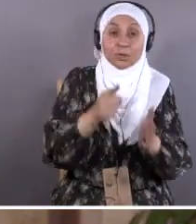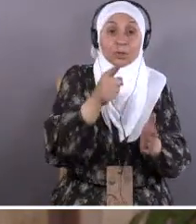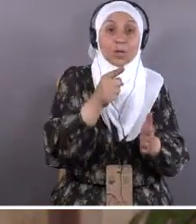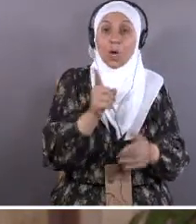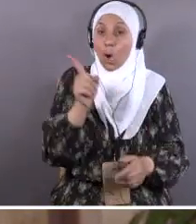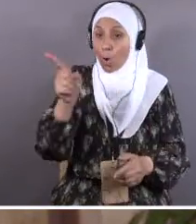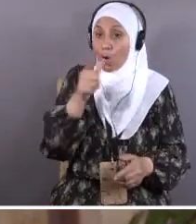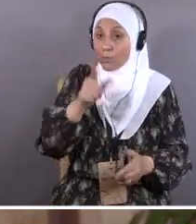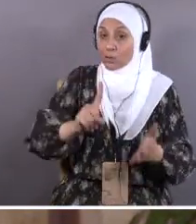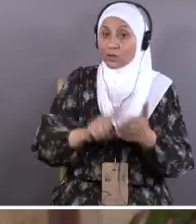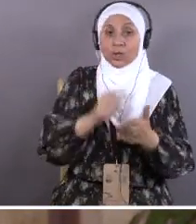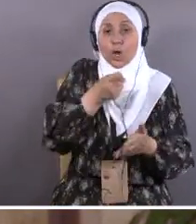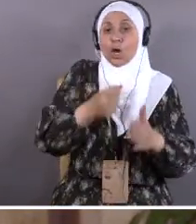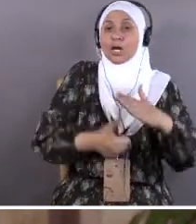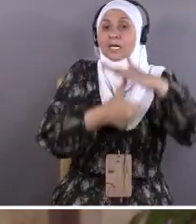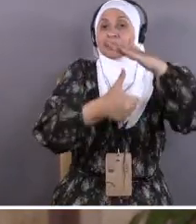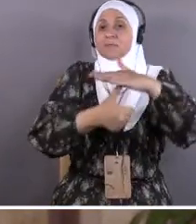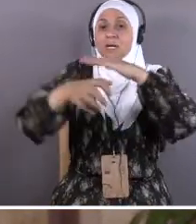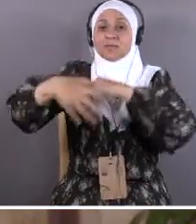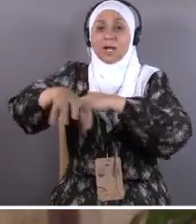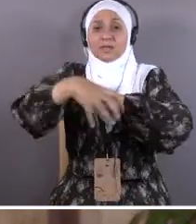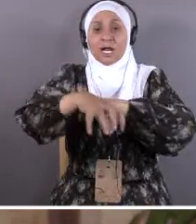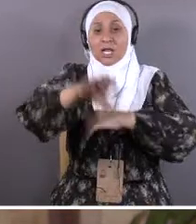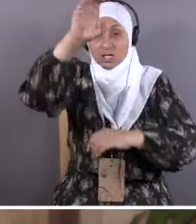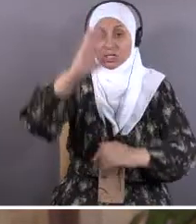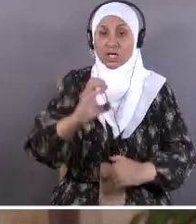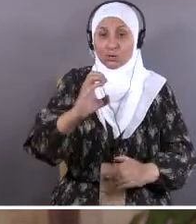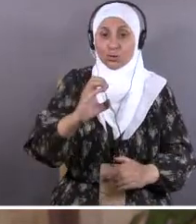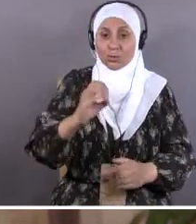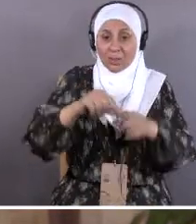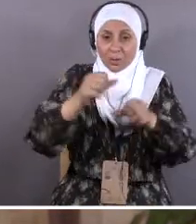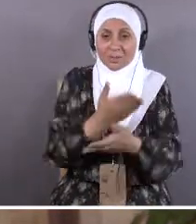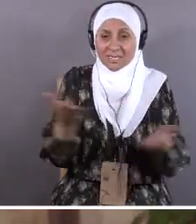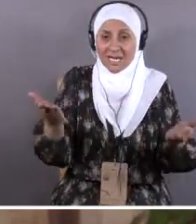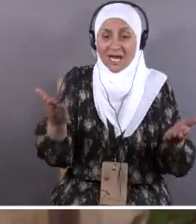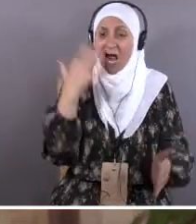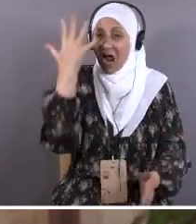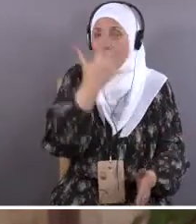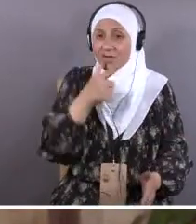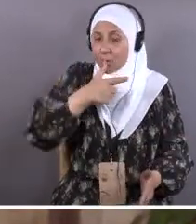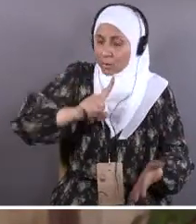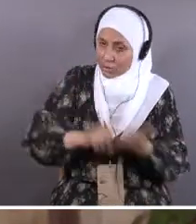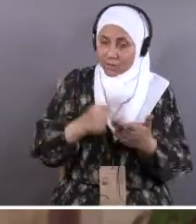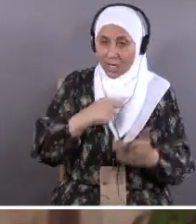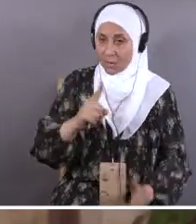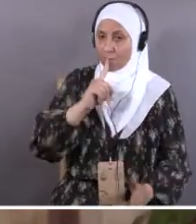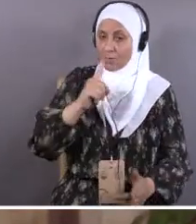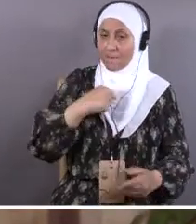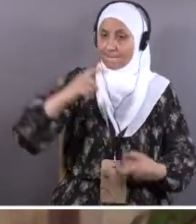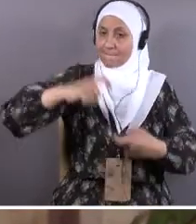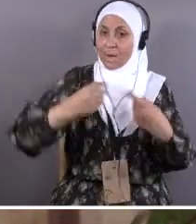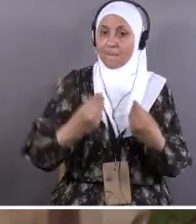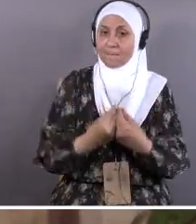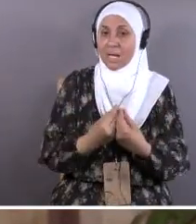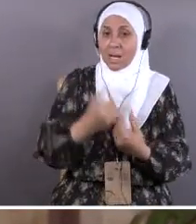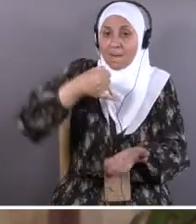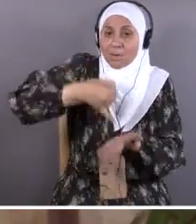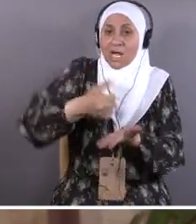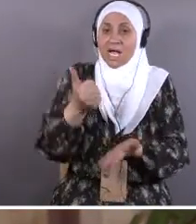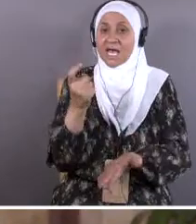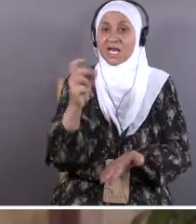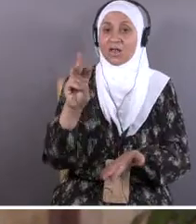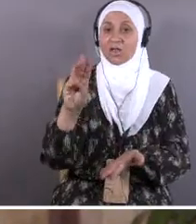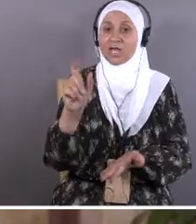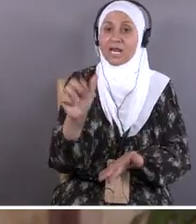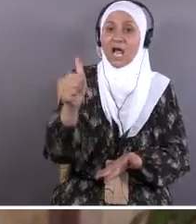from sub-Saharan Africa have committed to a new collaborative approach with EARTHNA and other partners to enhance